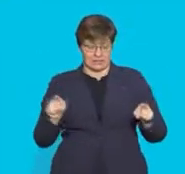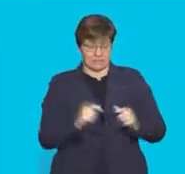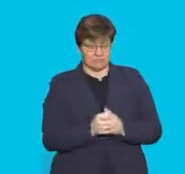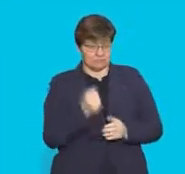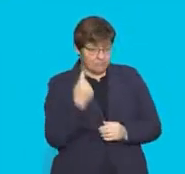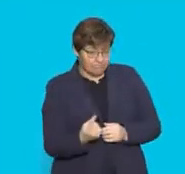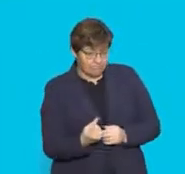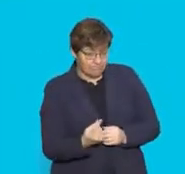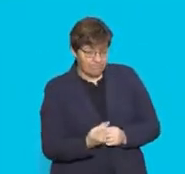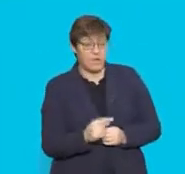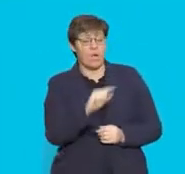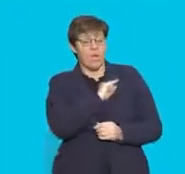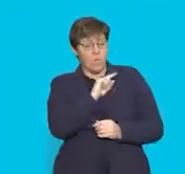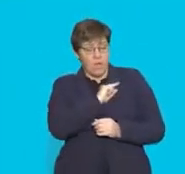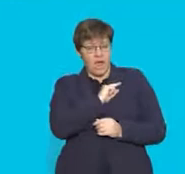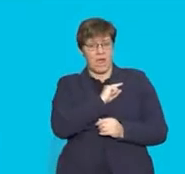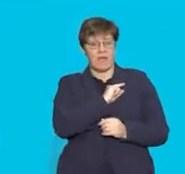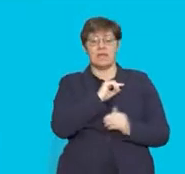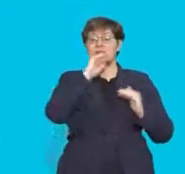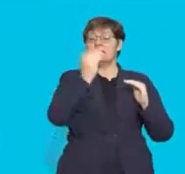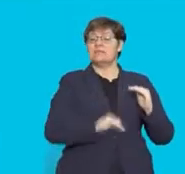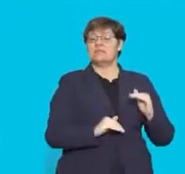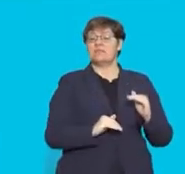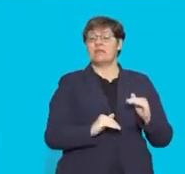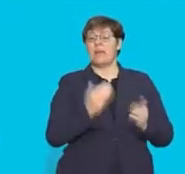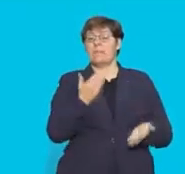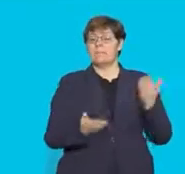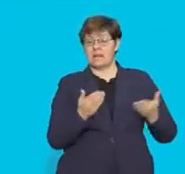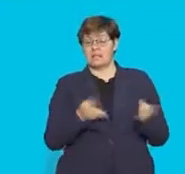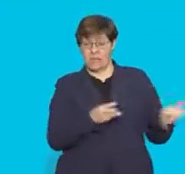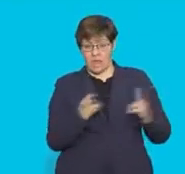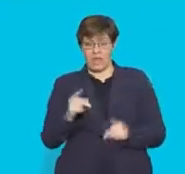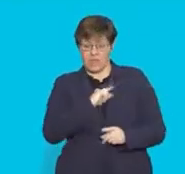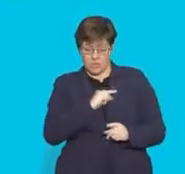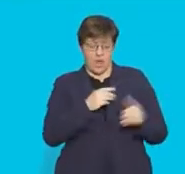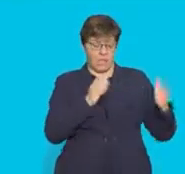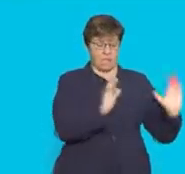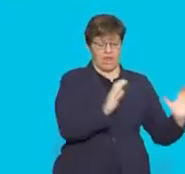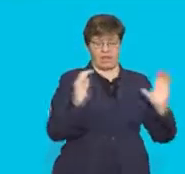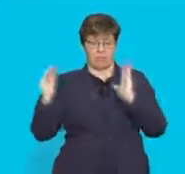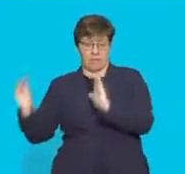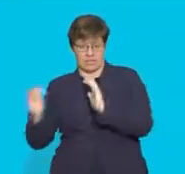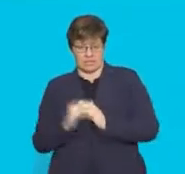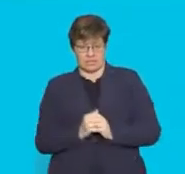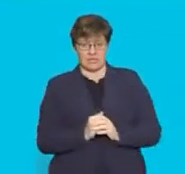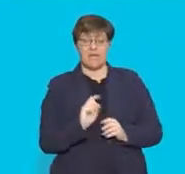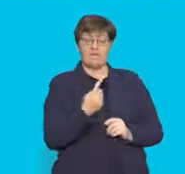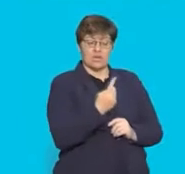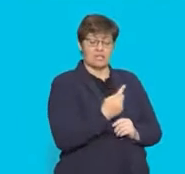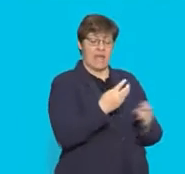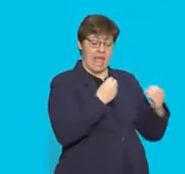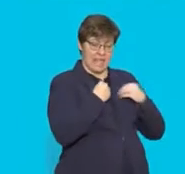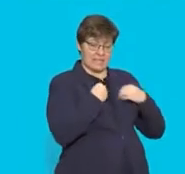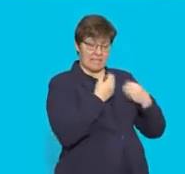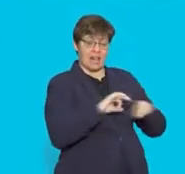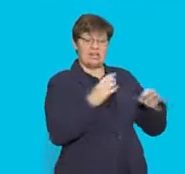that? Because it's a diminishing balance method, use two brackets. Step number one, take the value of your assets at the